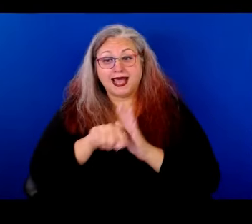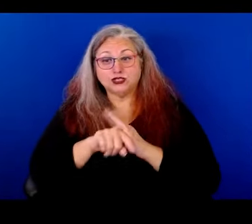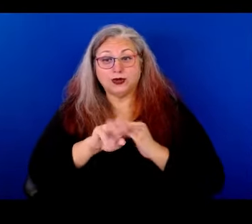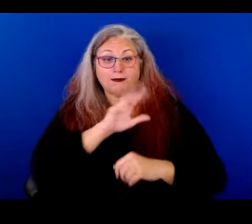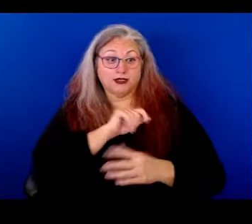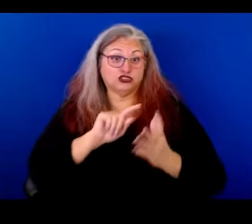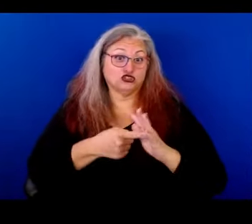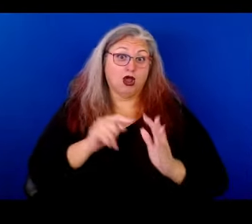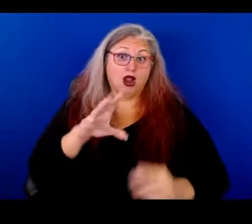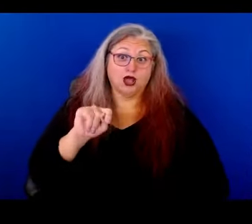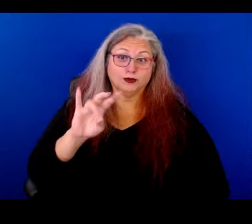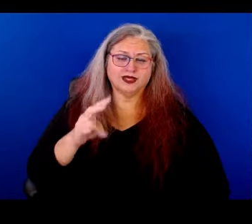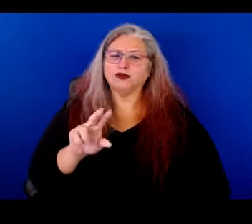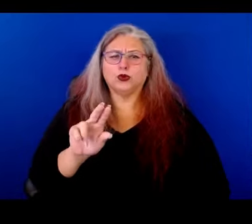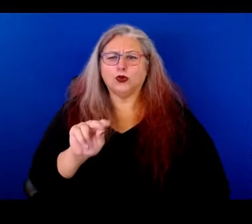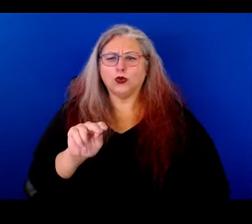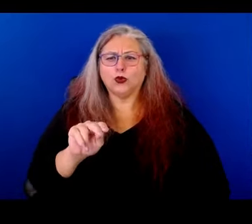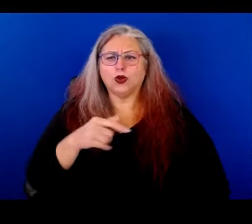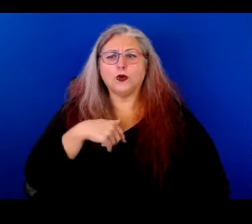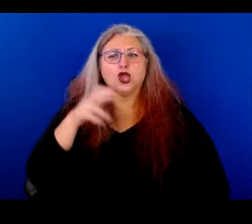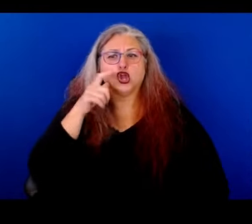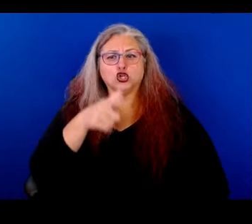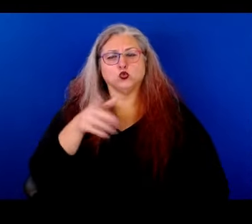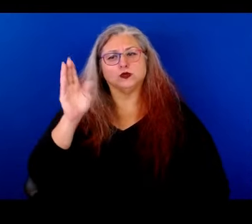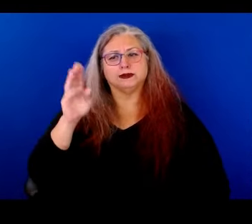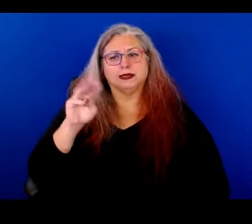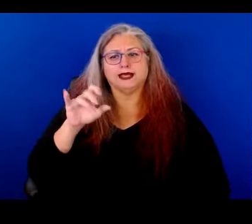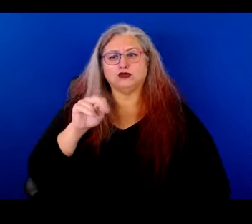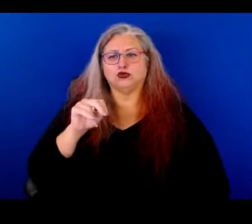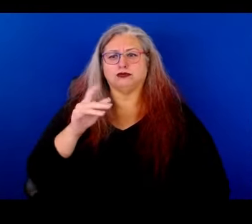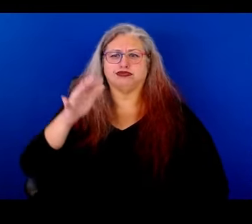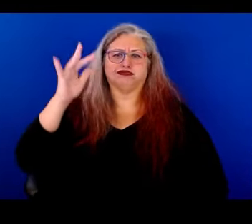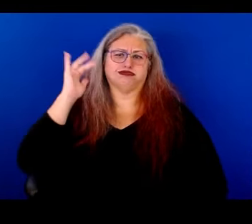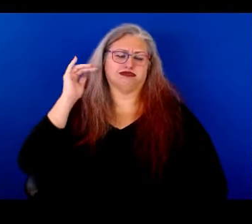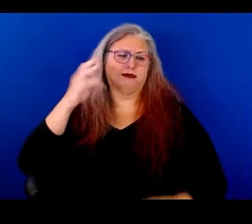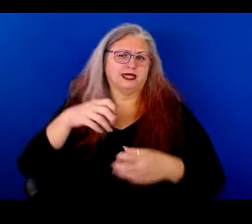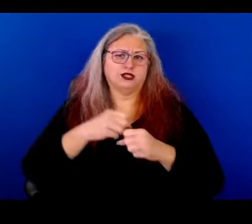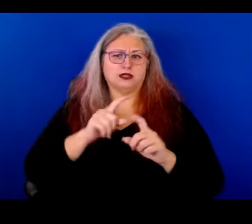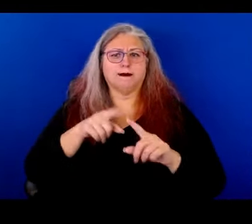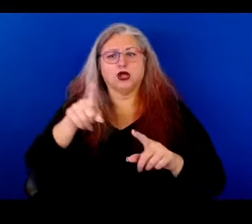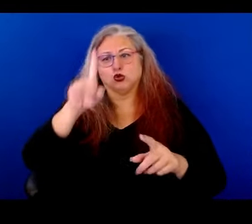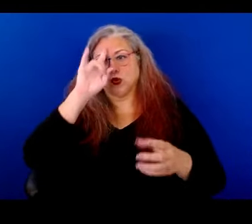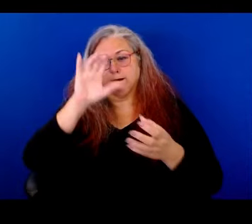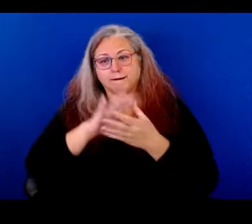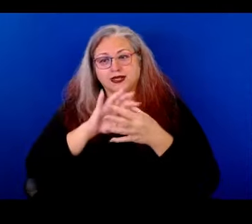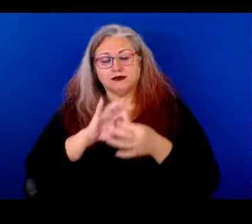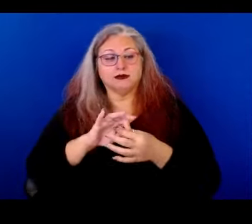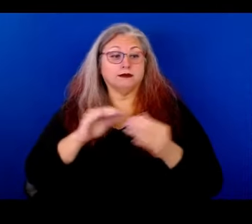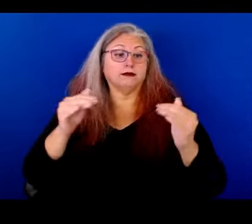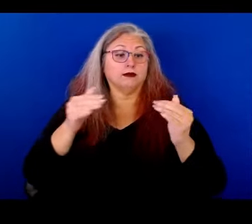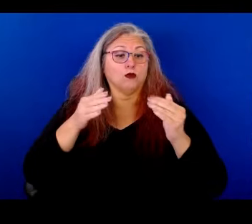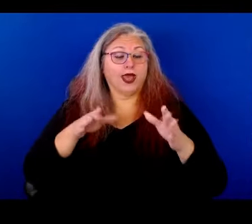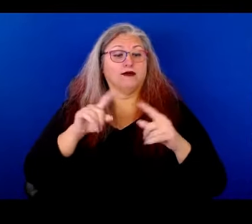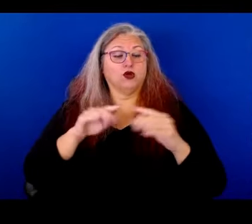begin on October 7th. We heard you speak, Maysoon, years ago about your belief that the path to